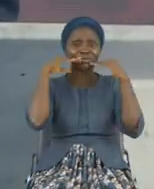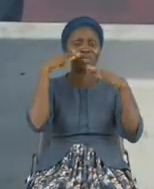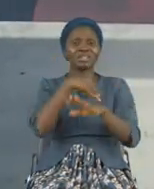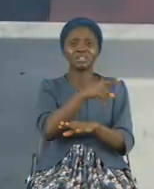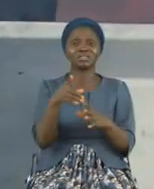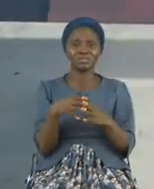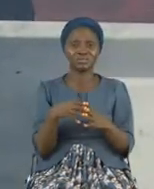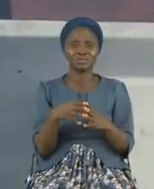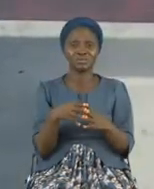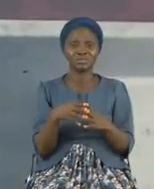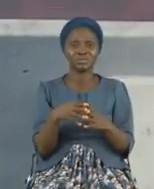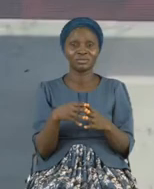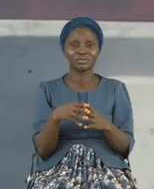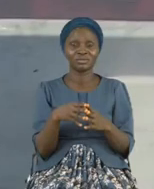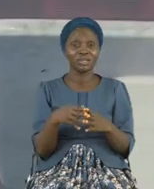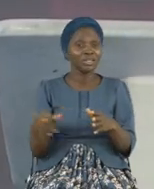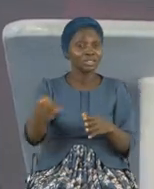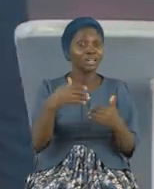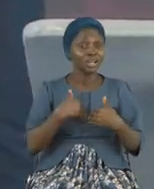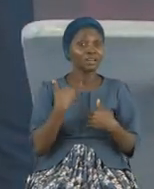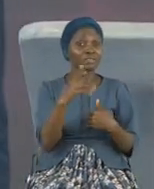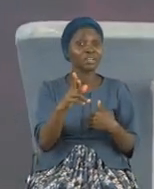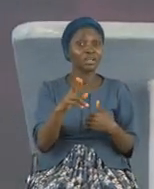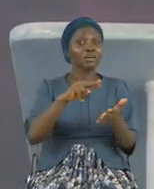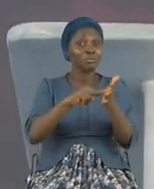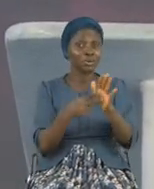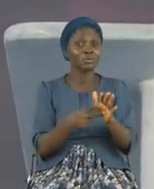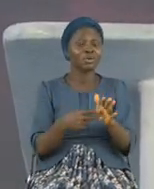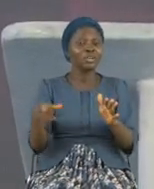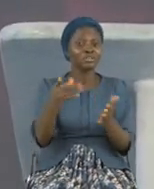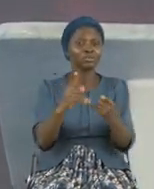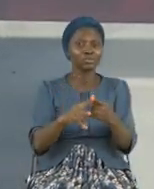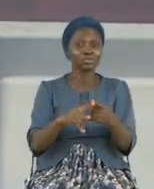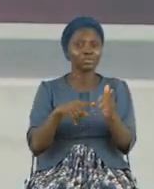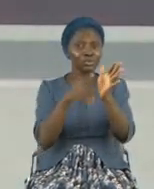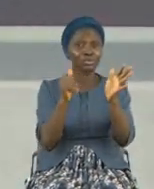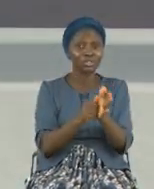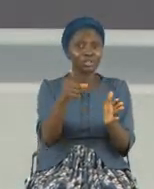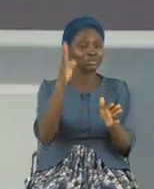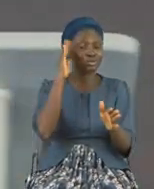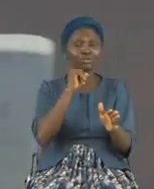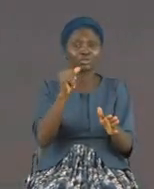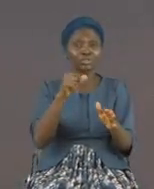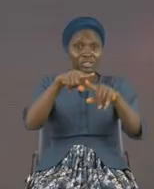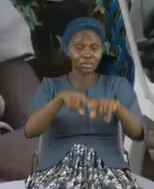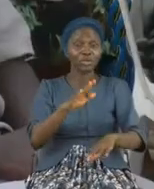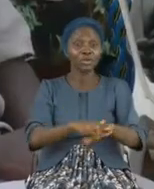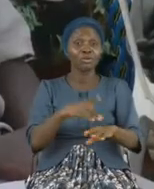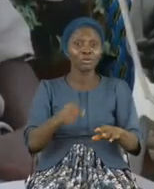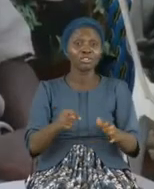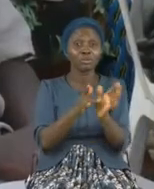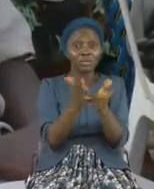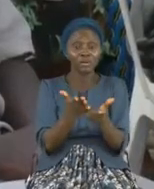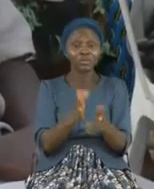goal. They want to show you that you don't depend on Bible alone. You don't depend on the name of Jesus alone. You